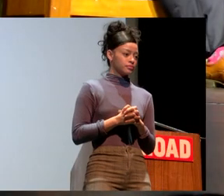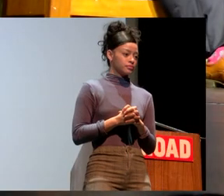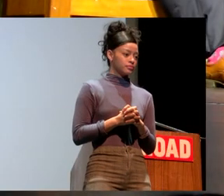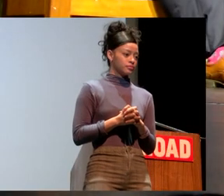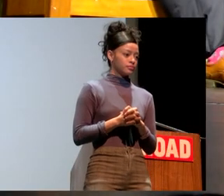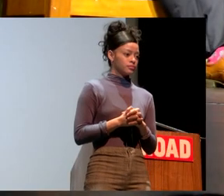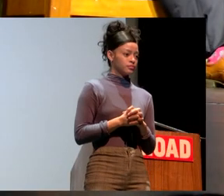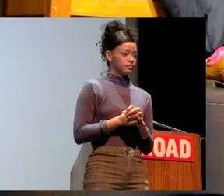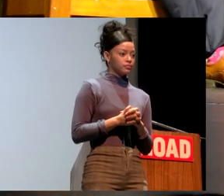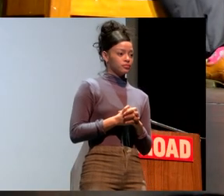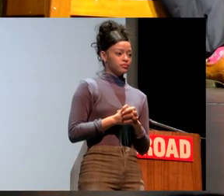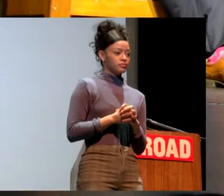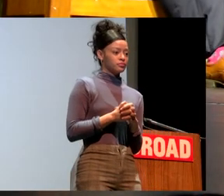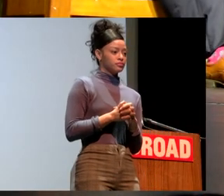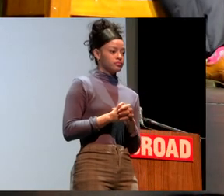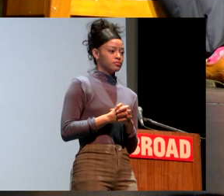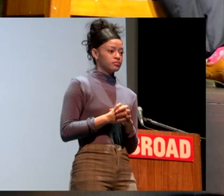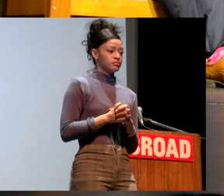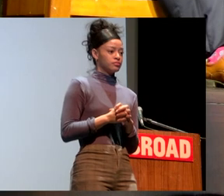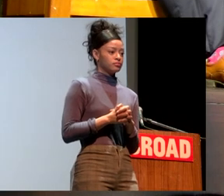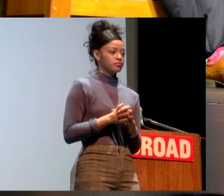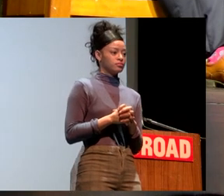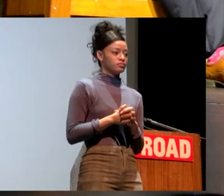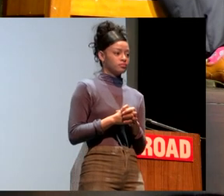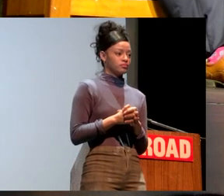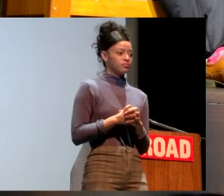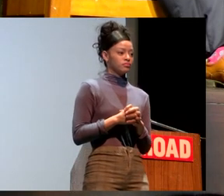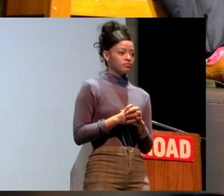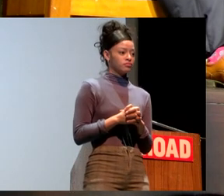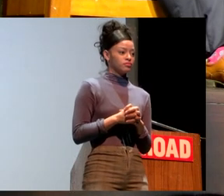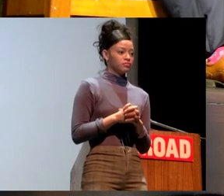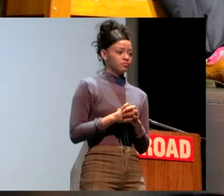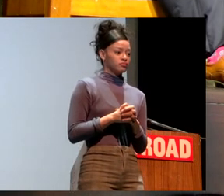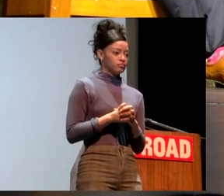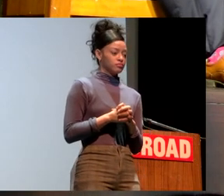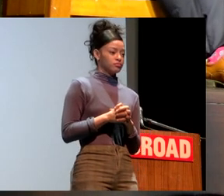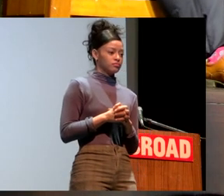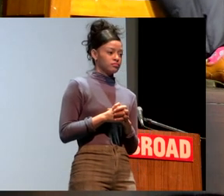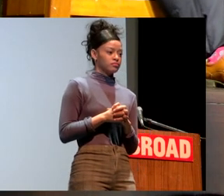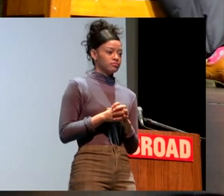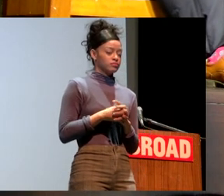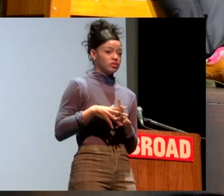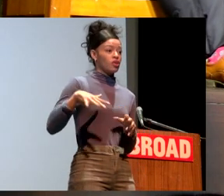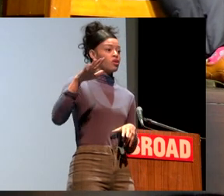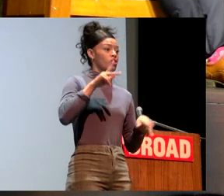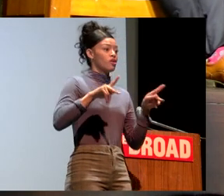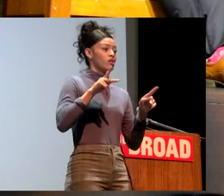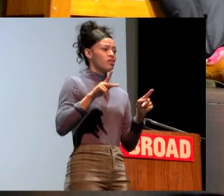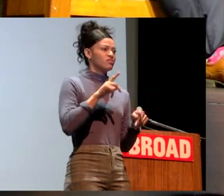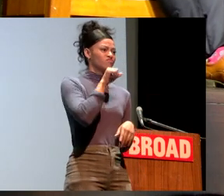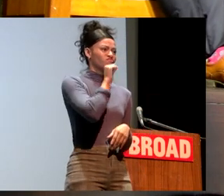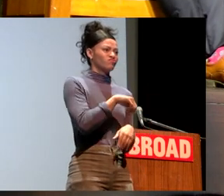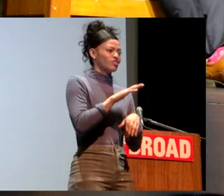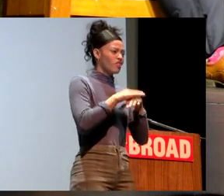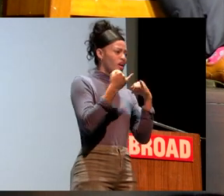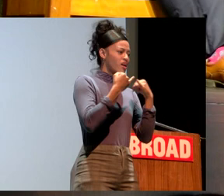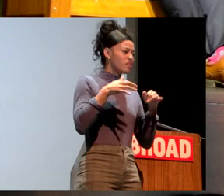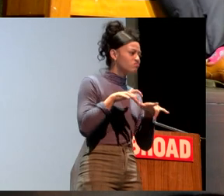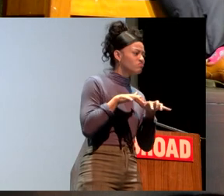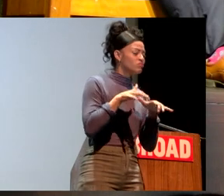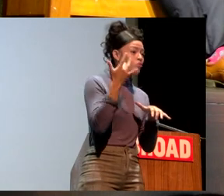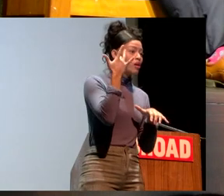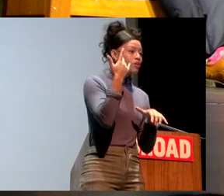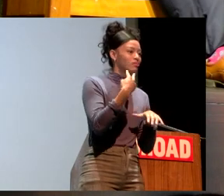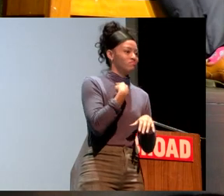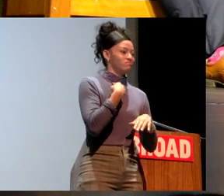Crossing, mm-hmm. the game you showed before, because we were all stuck at home and with some, you know, weird news on TV every day, what's going on, and if